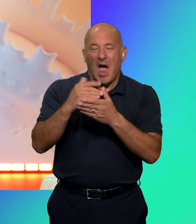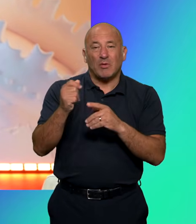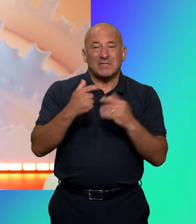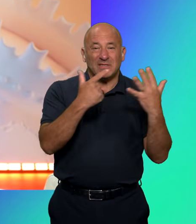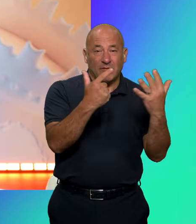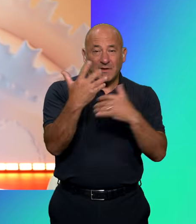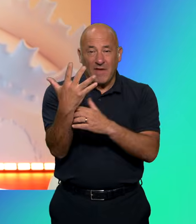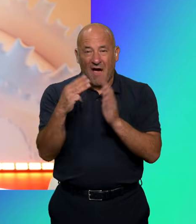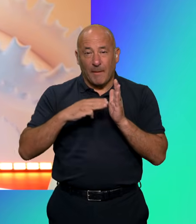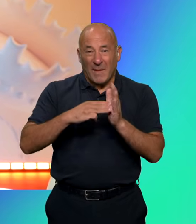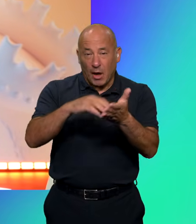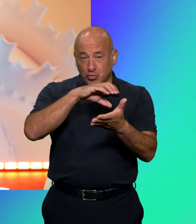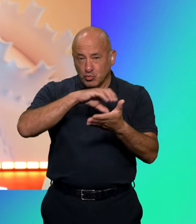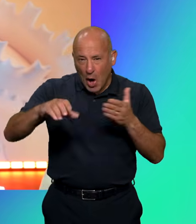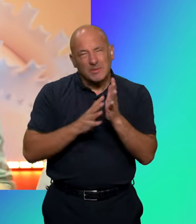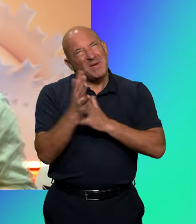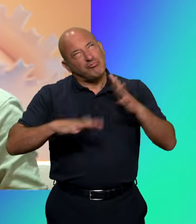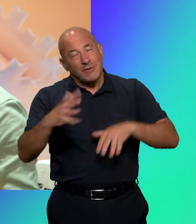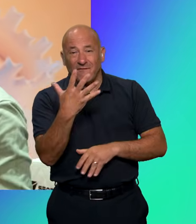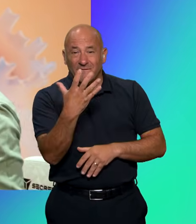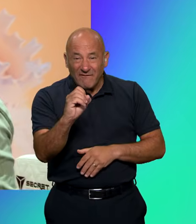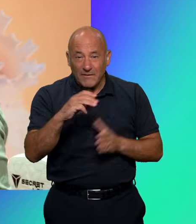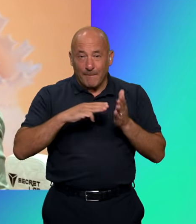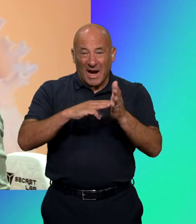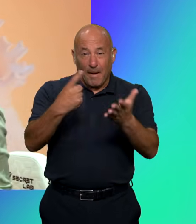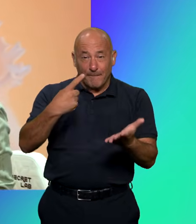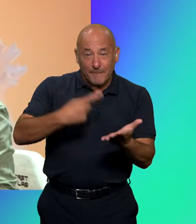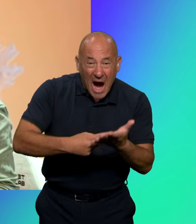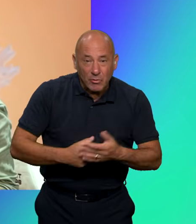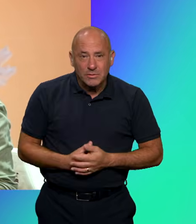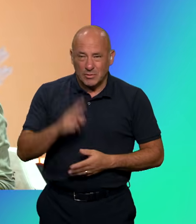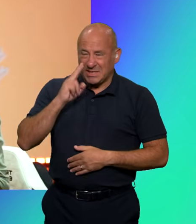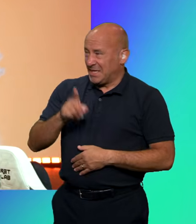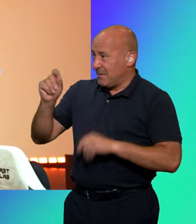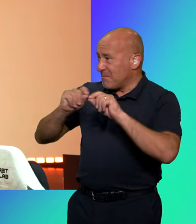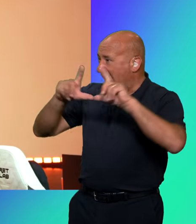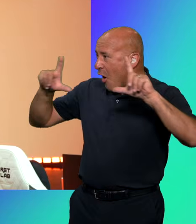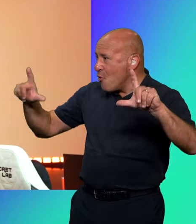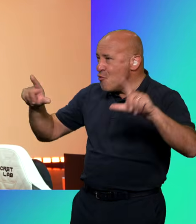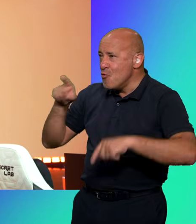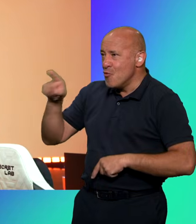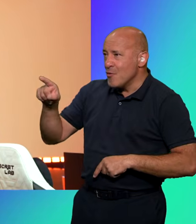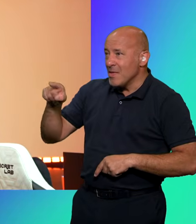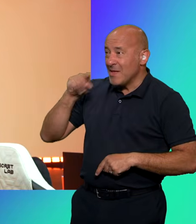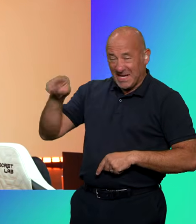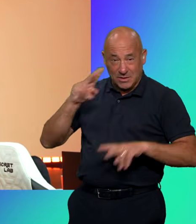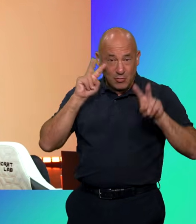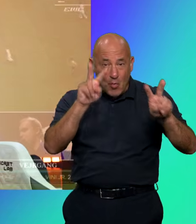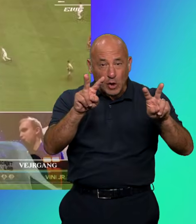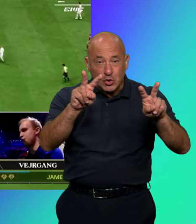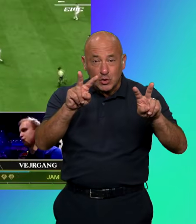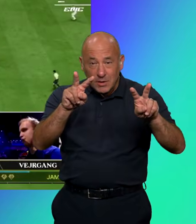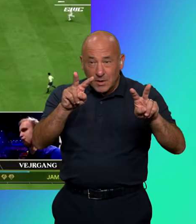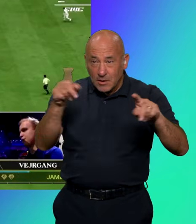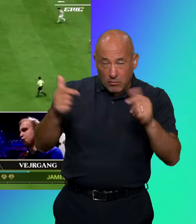million, around £50 million. Now you can see behind us these giant screens. This is where everything is going to be shown, all the action